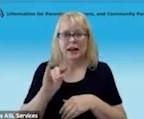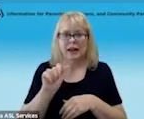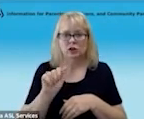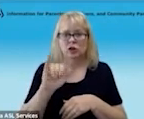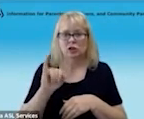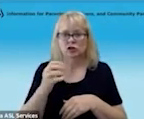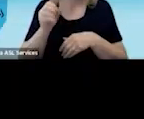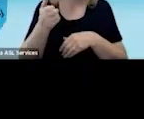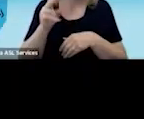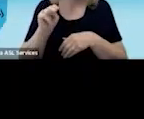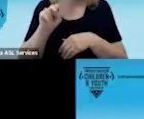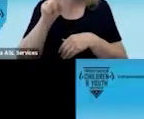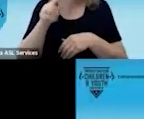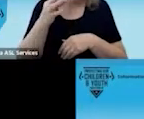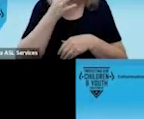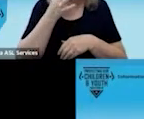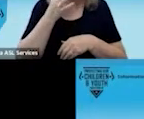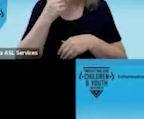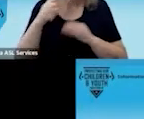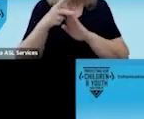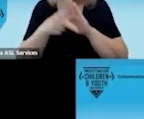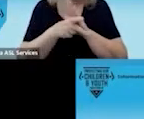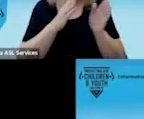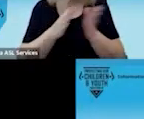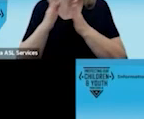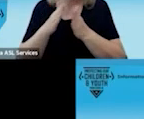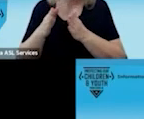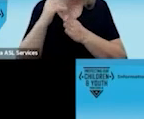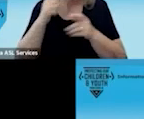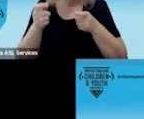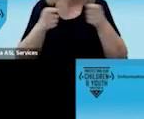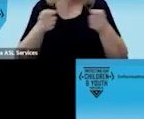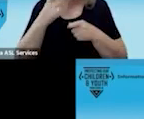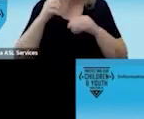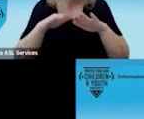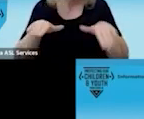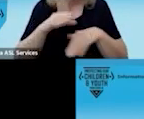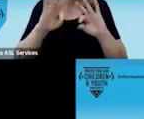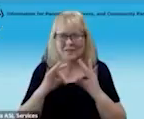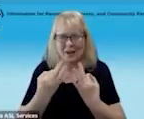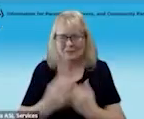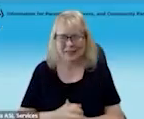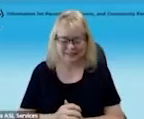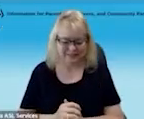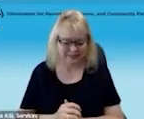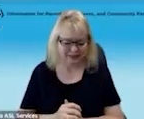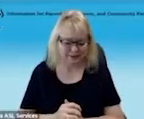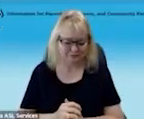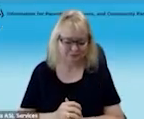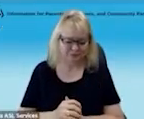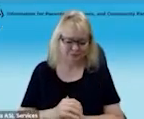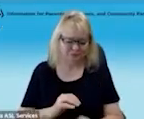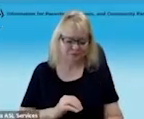slide as we begin discussion for our first panel. It will be moderated by Captain Anitra Johnson, an expert